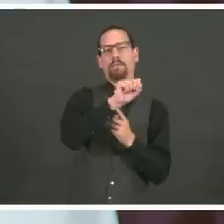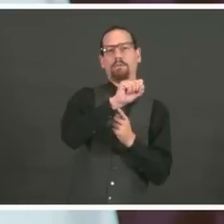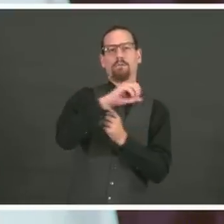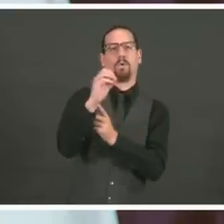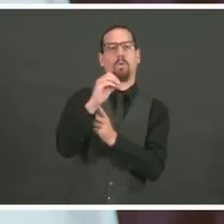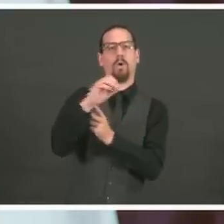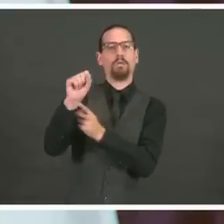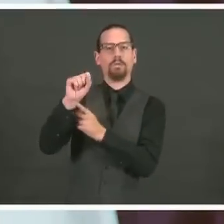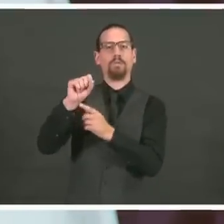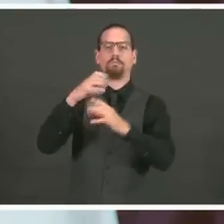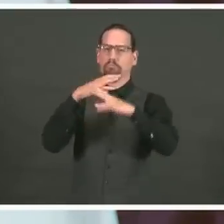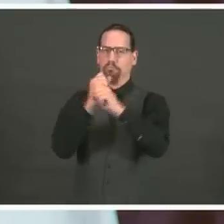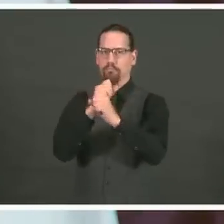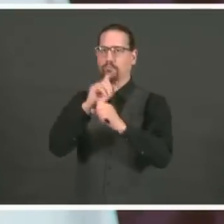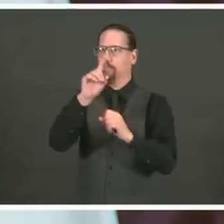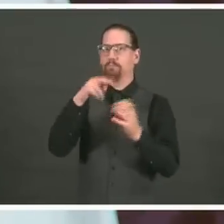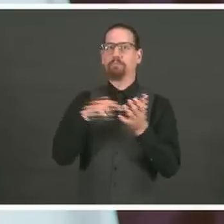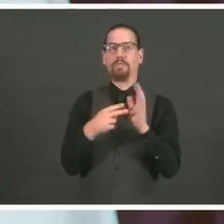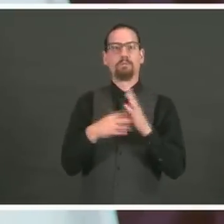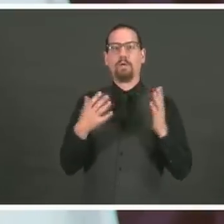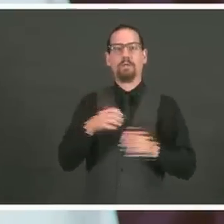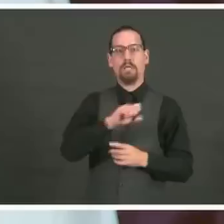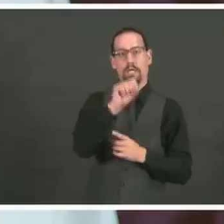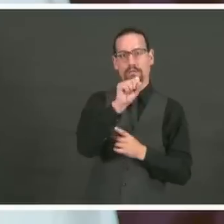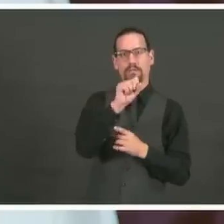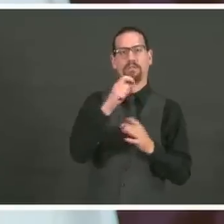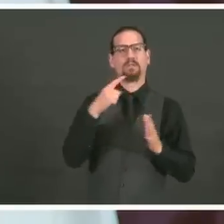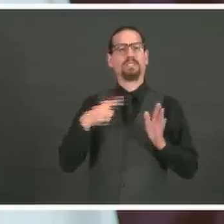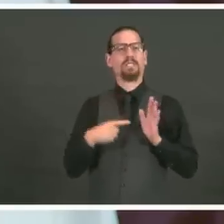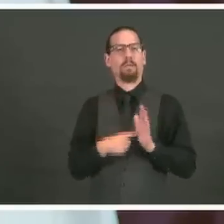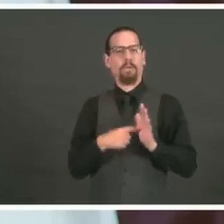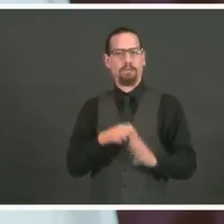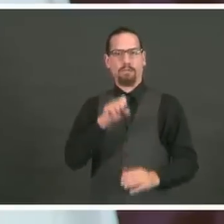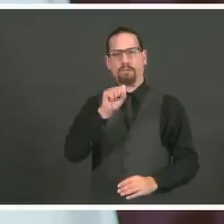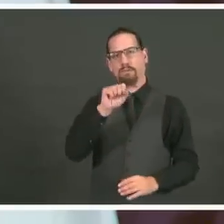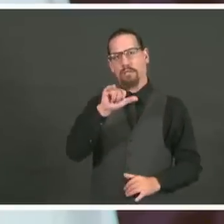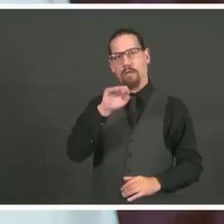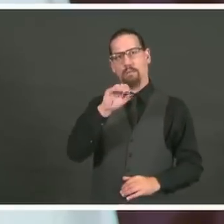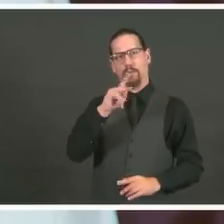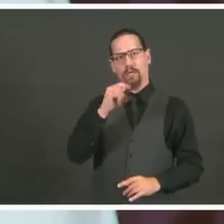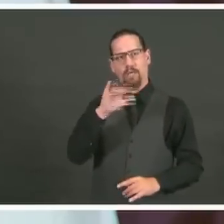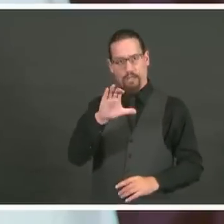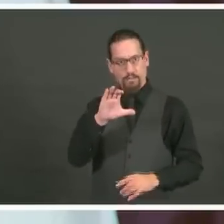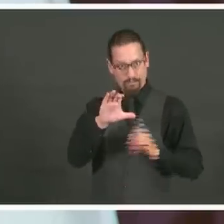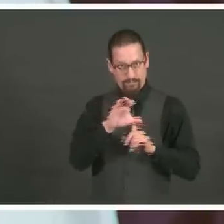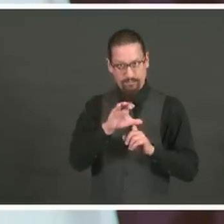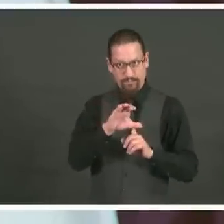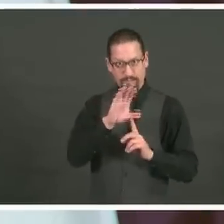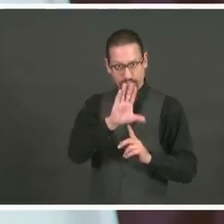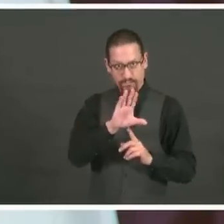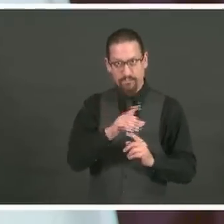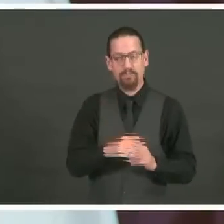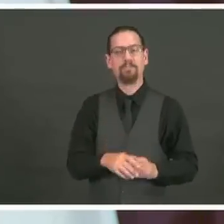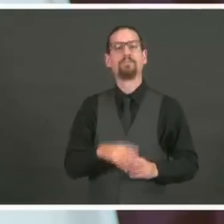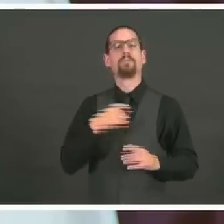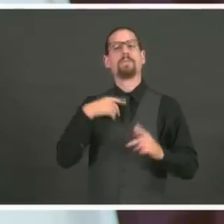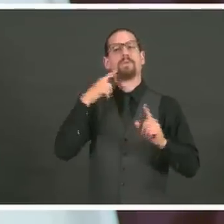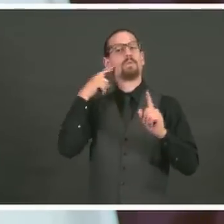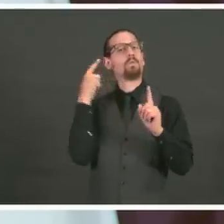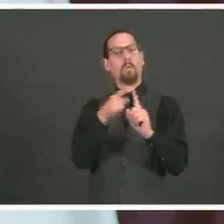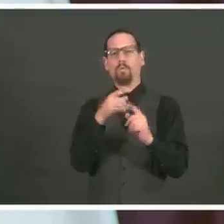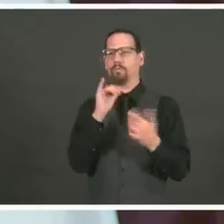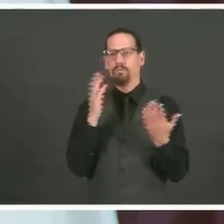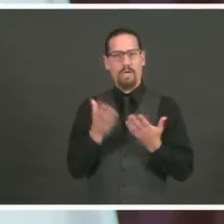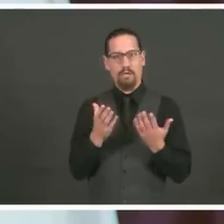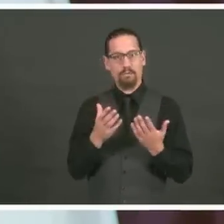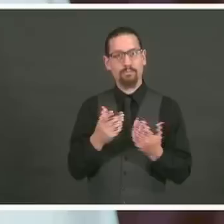our goal to ensure the goal, the vision, what we're driving for is if you get sick, we would love